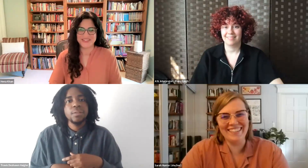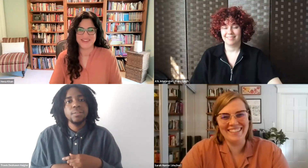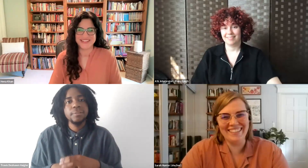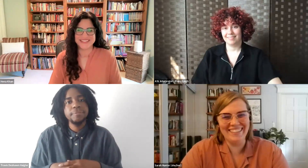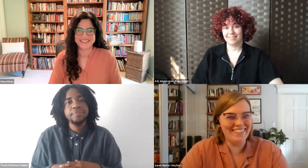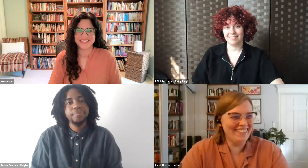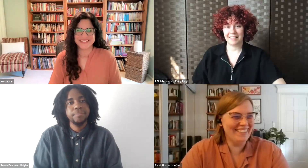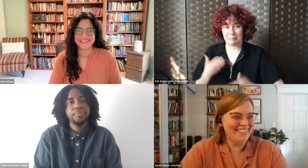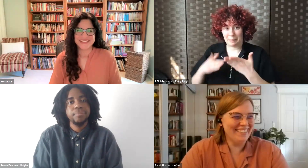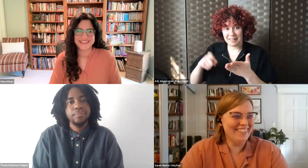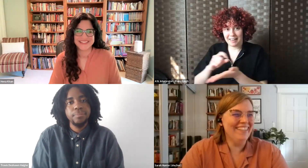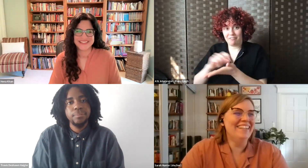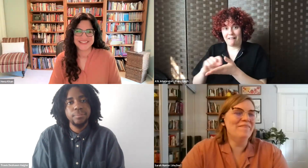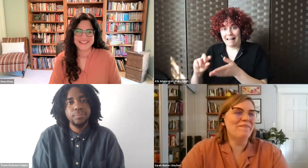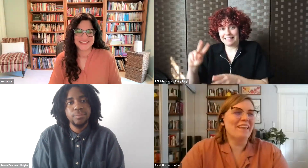yeah, that'd be great.